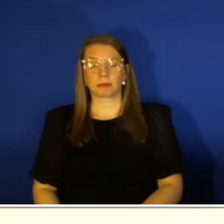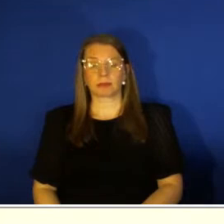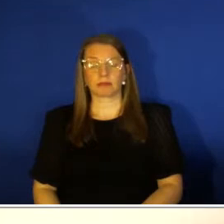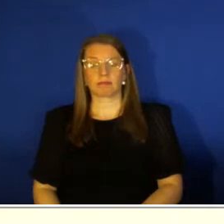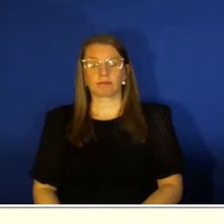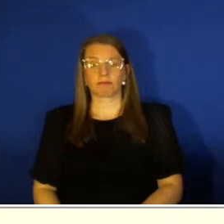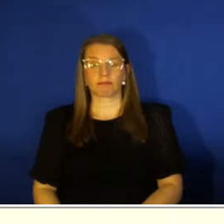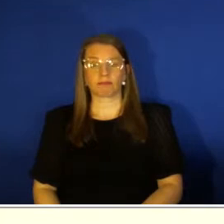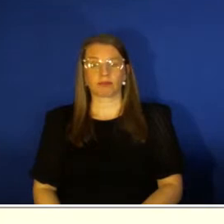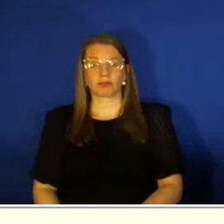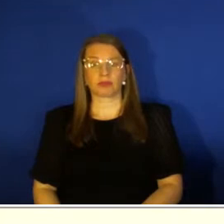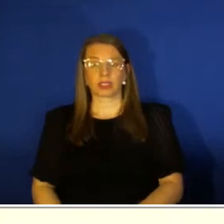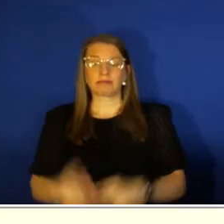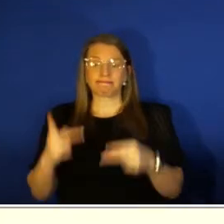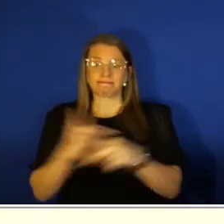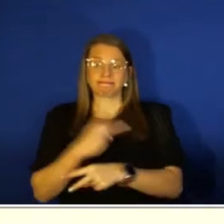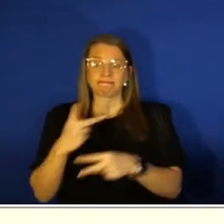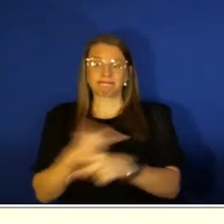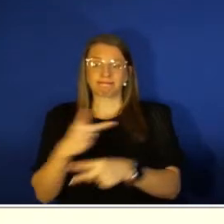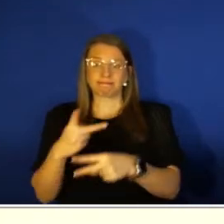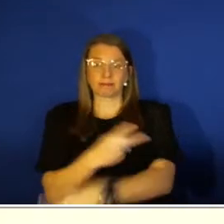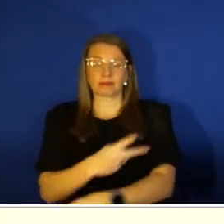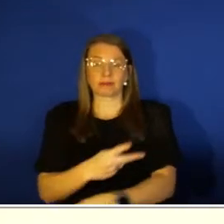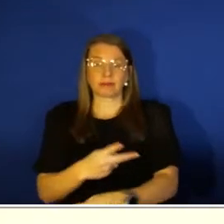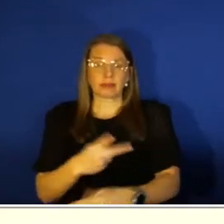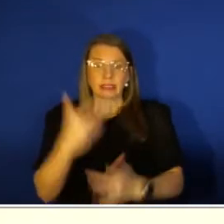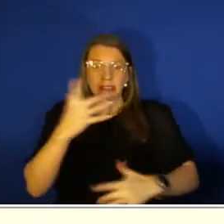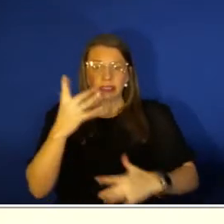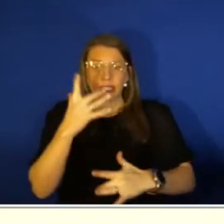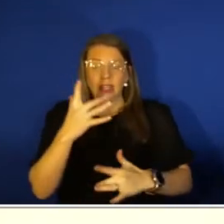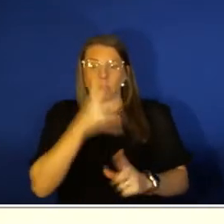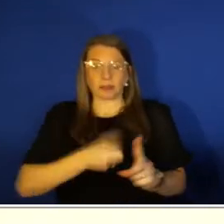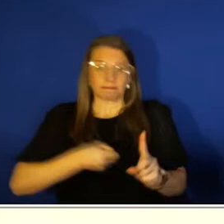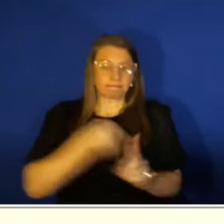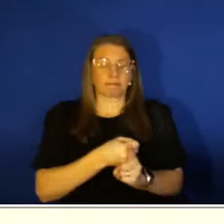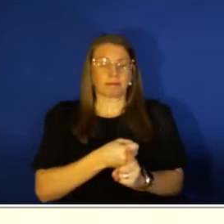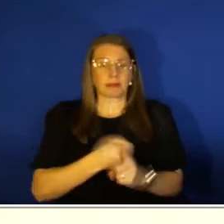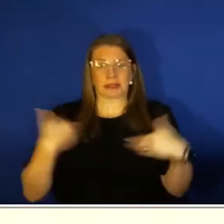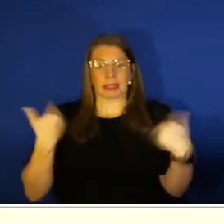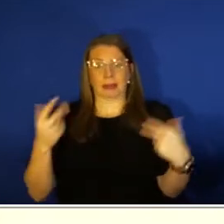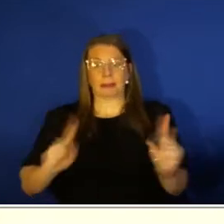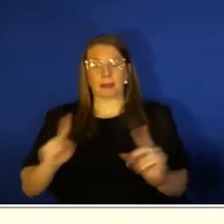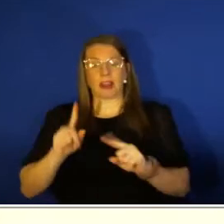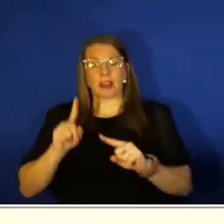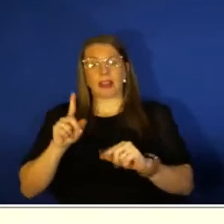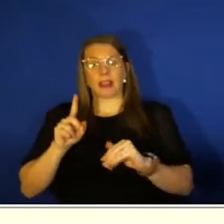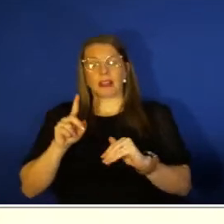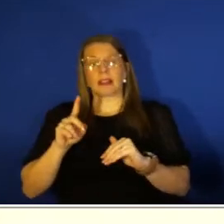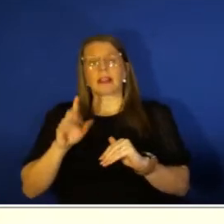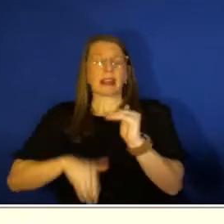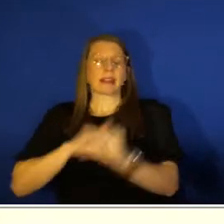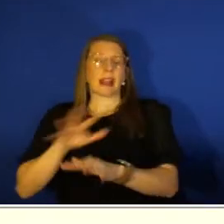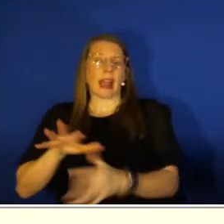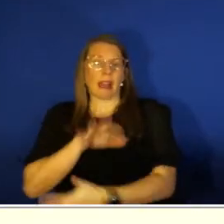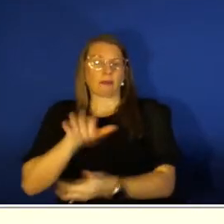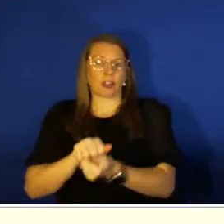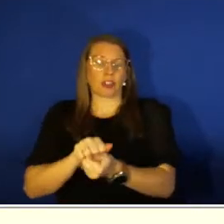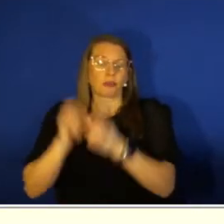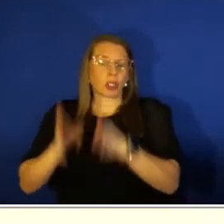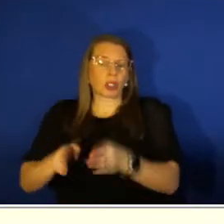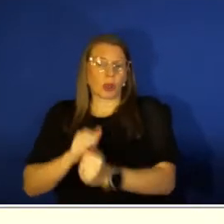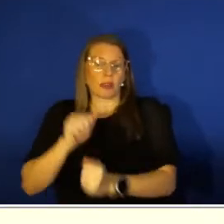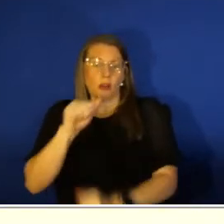a progressive disease that really strikes actually younger people than, say, the average person with Alzheimer's disease. Tends to hit people